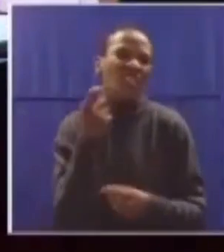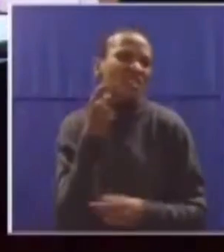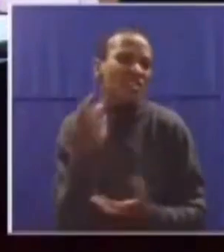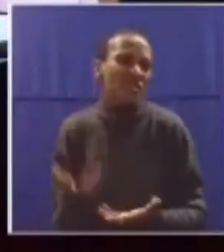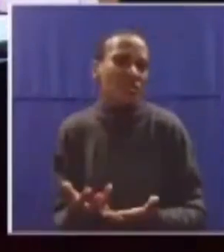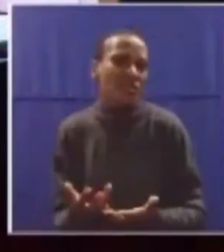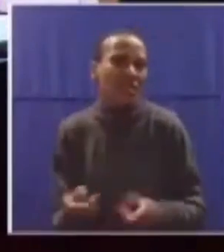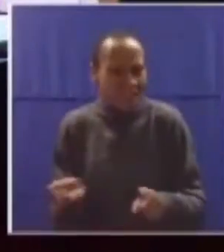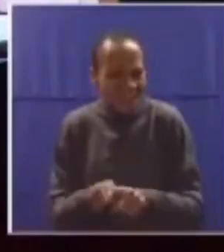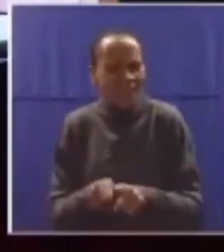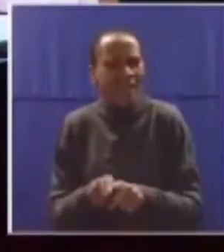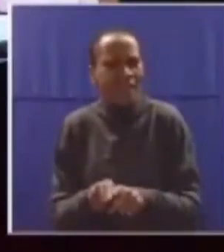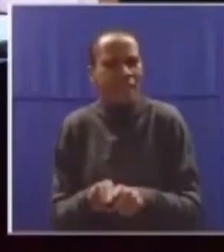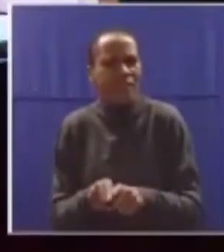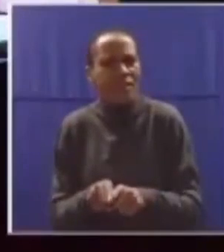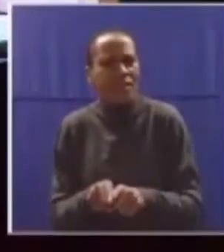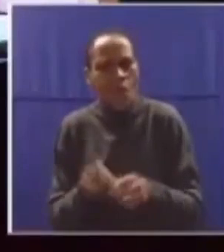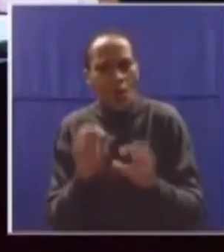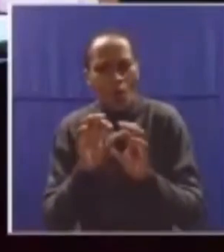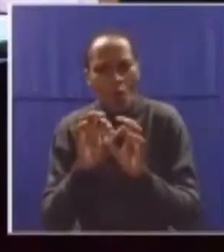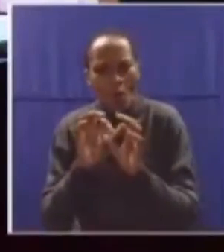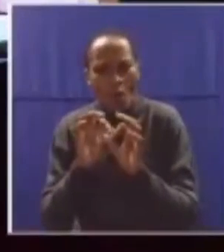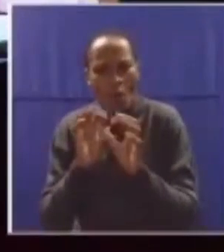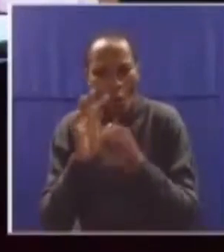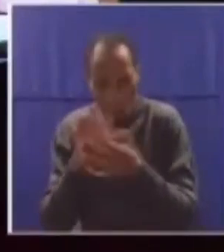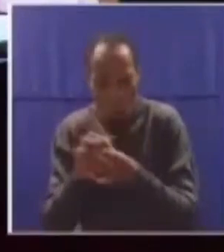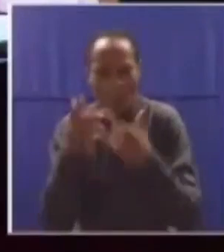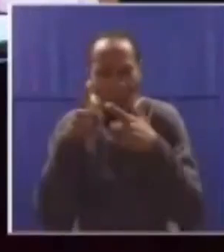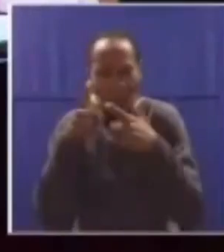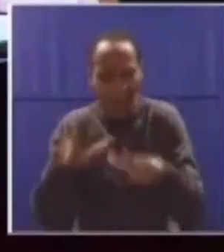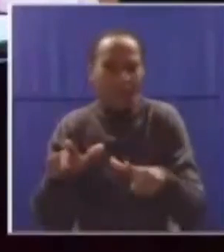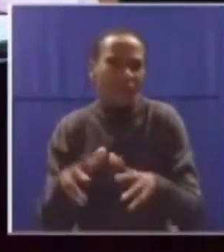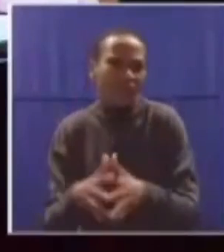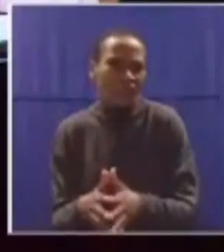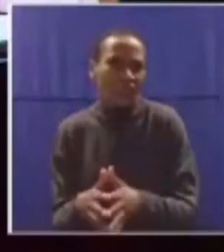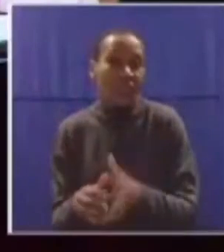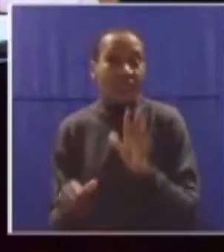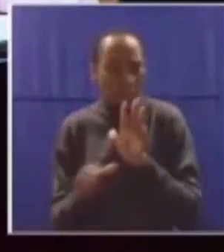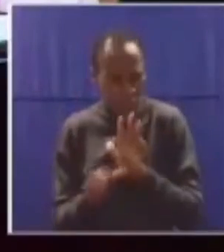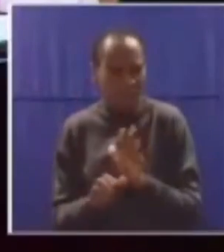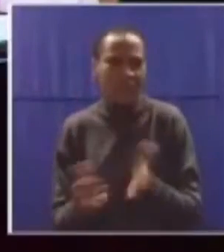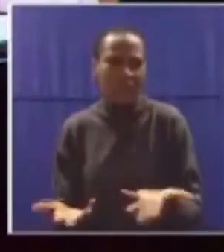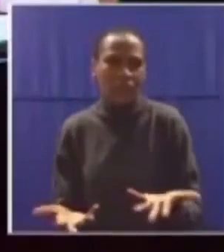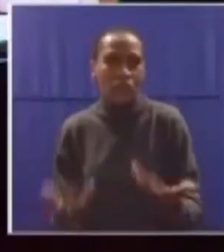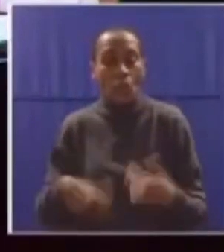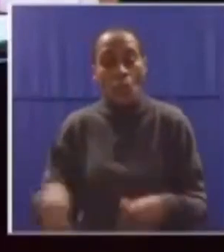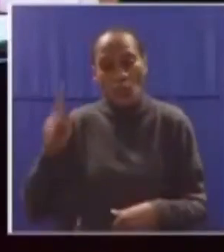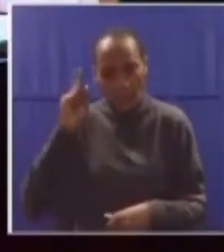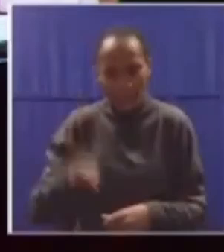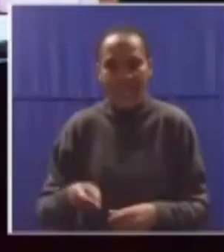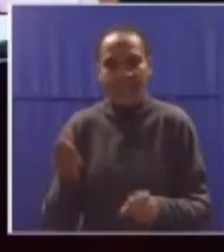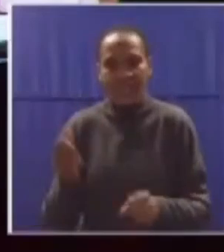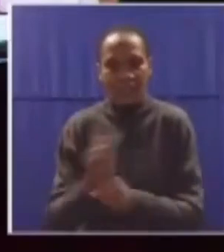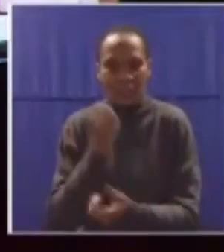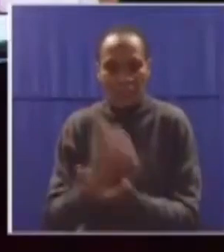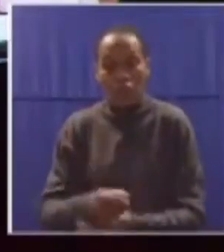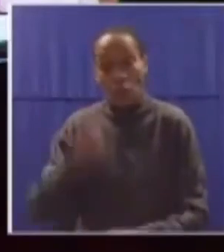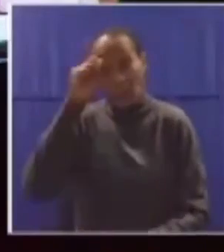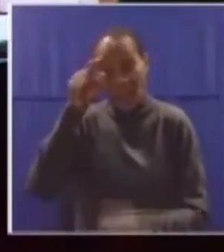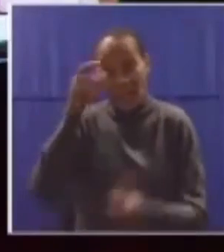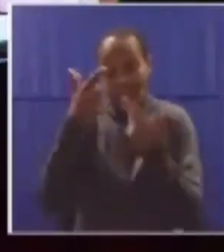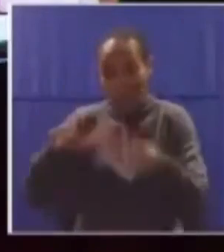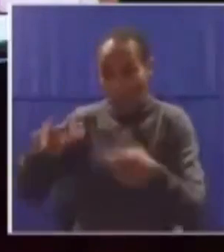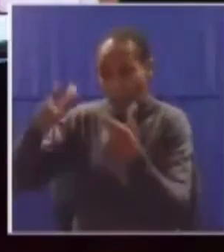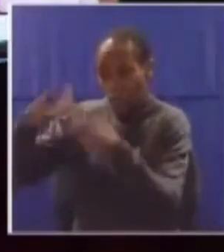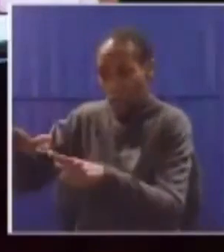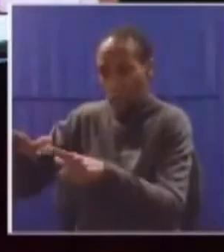case for mother tongue instruction. So which means we have to accept as a country that indeed we have to promote African languages to